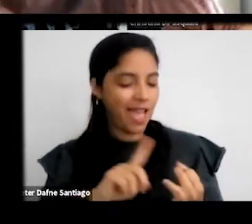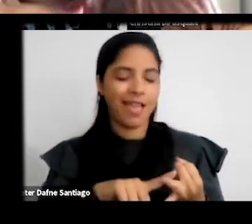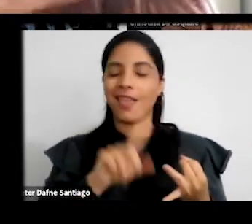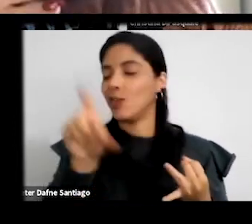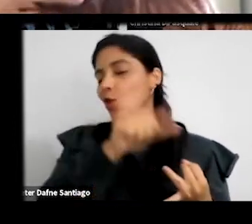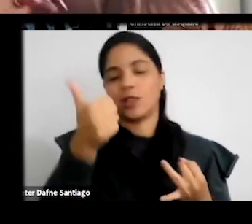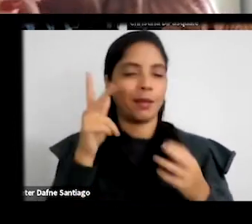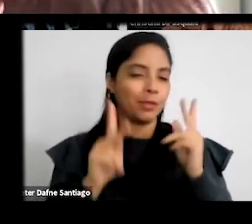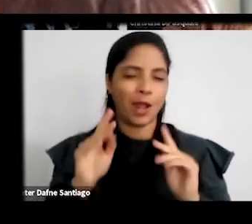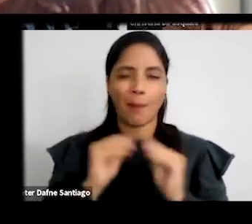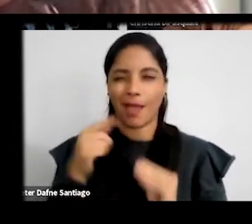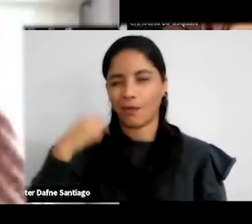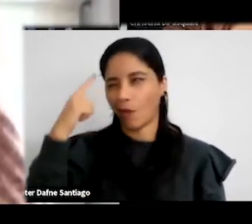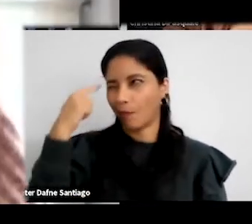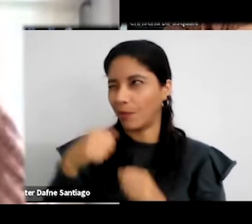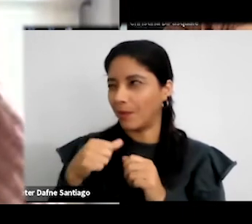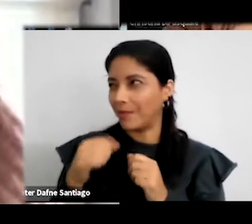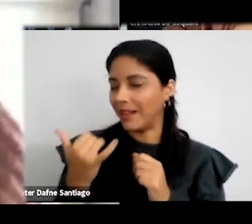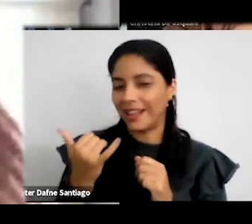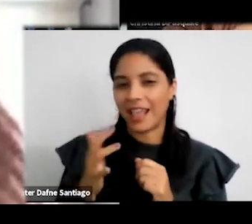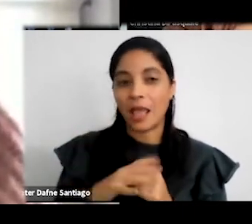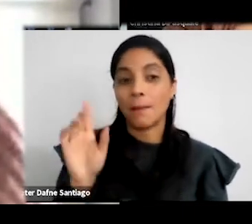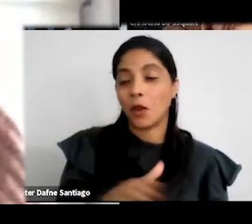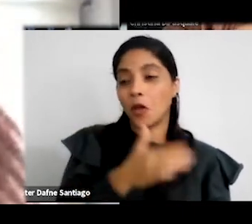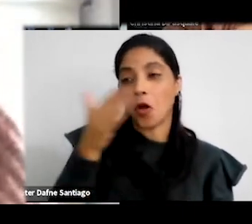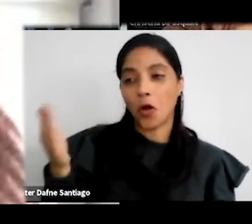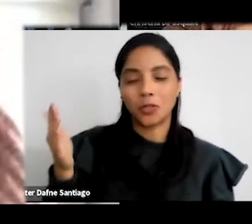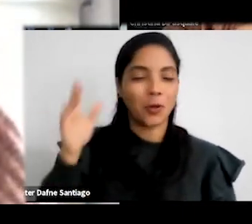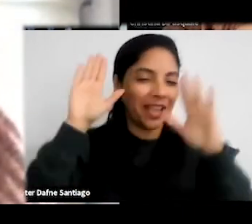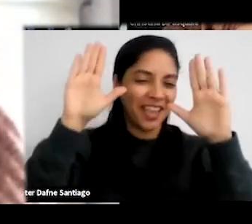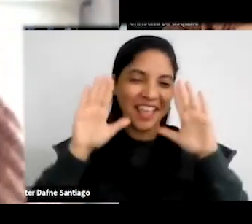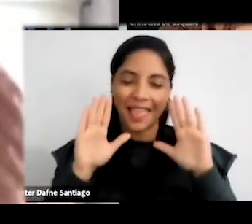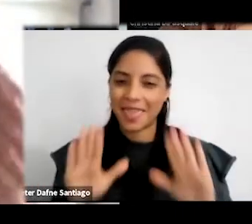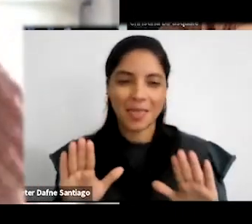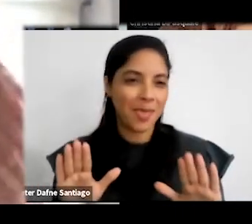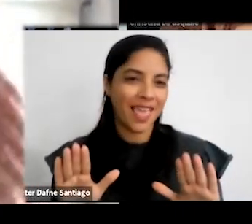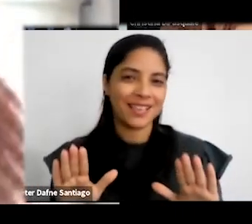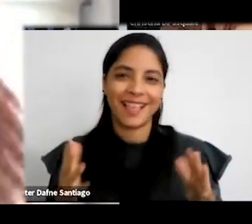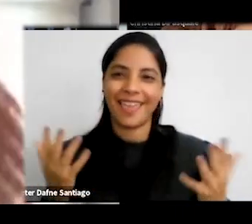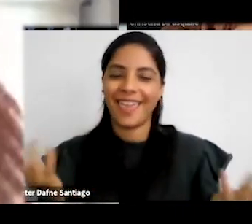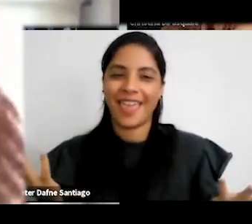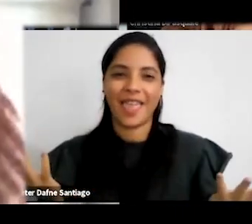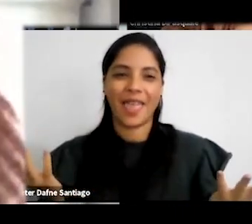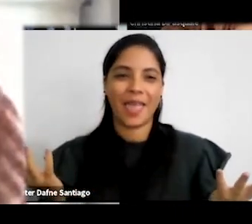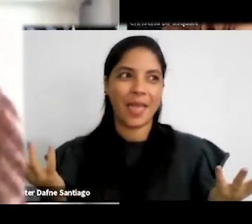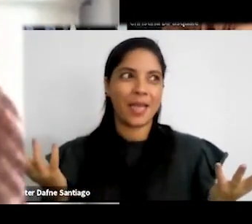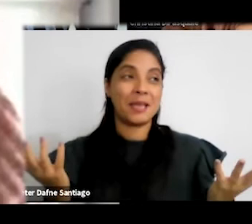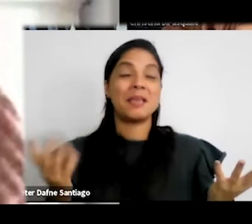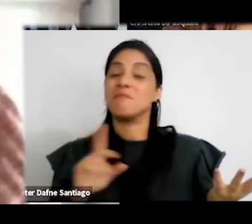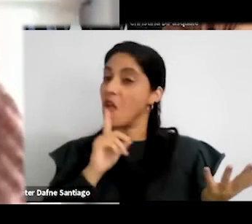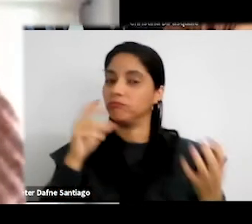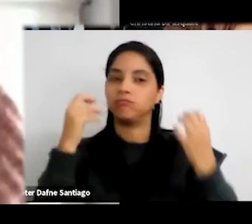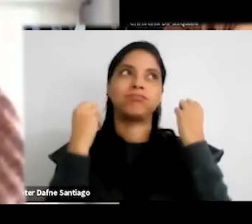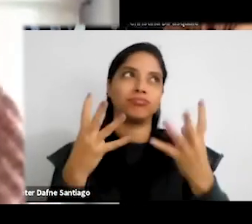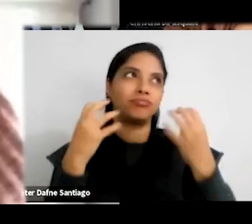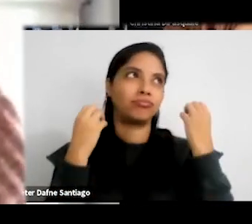but other really great ones. And I don't know who else I'm missing, but I mean, there's so many people involved. I mean, I think the important